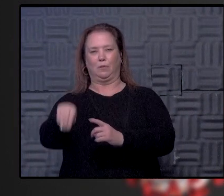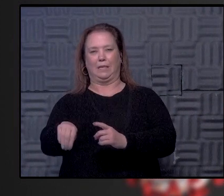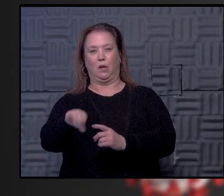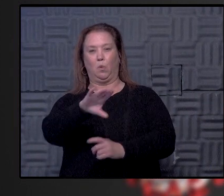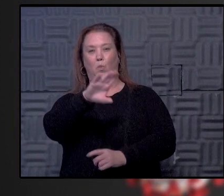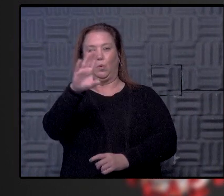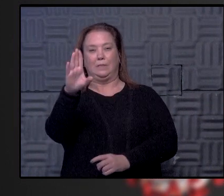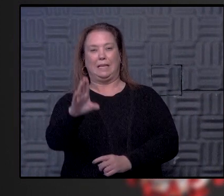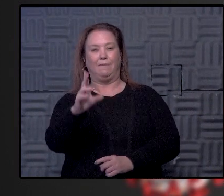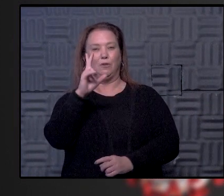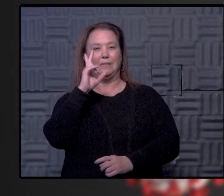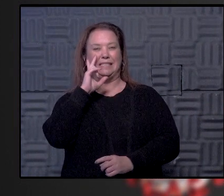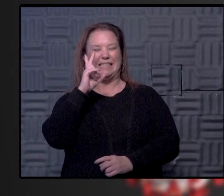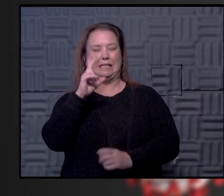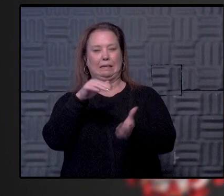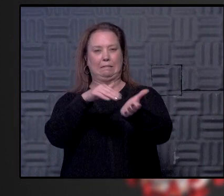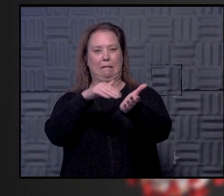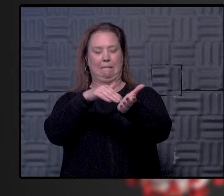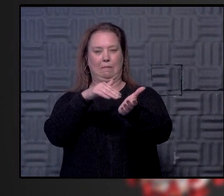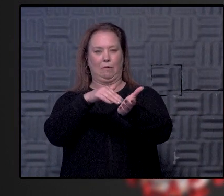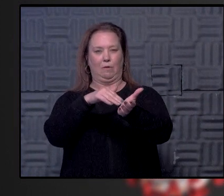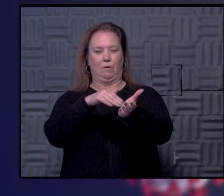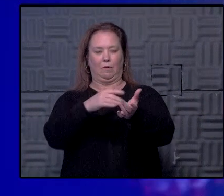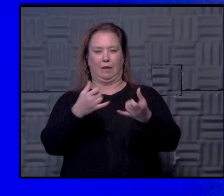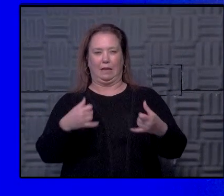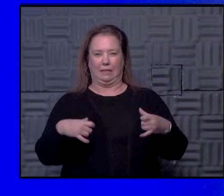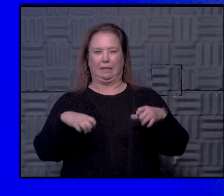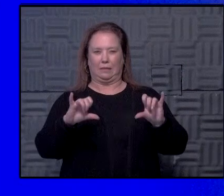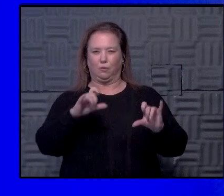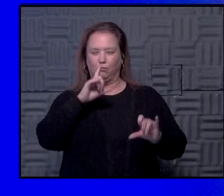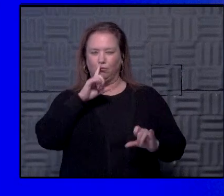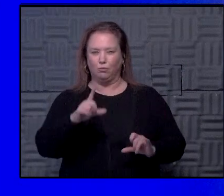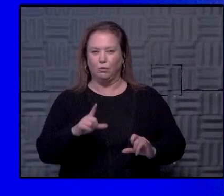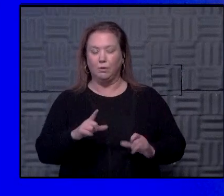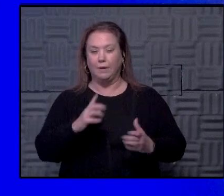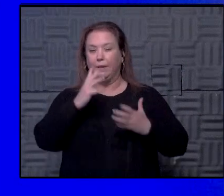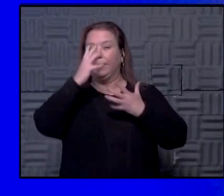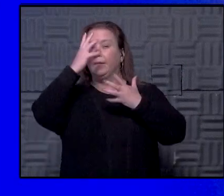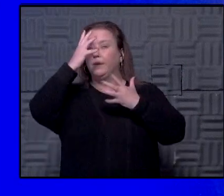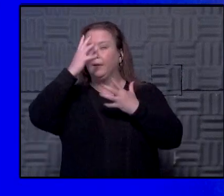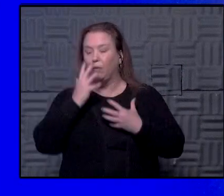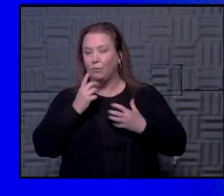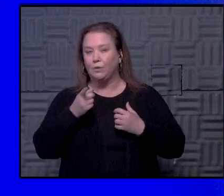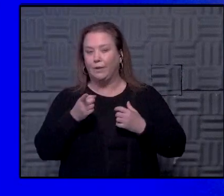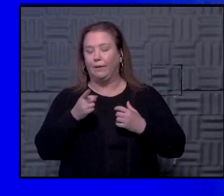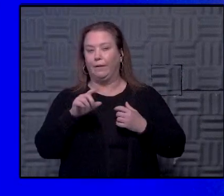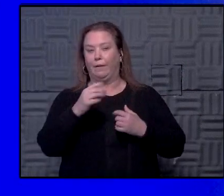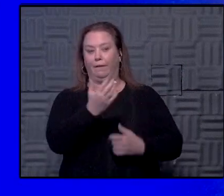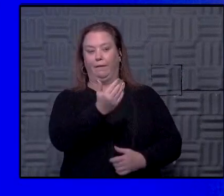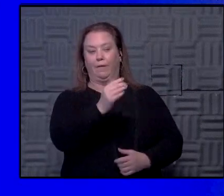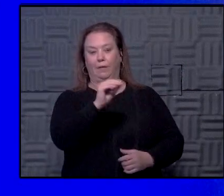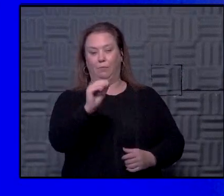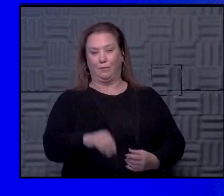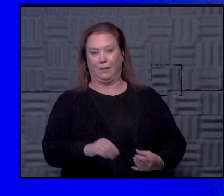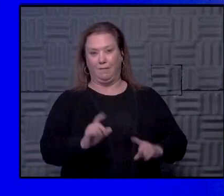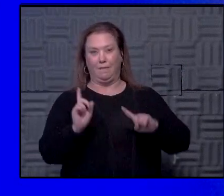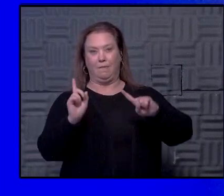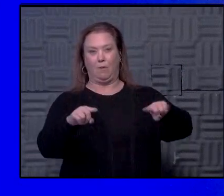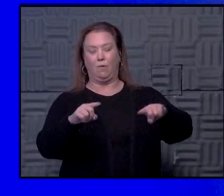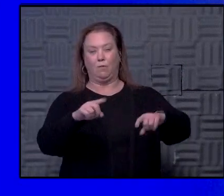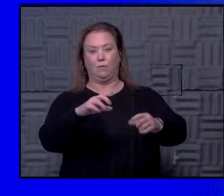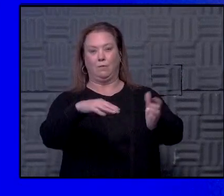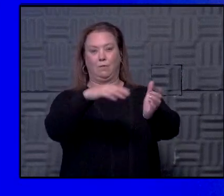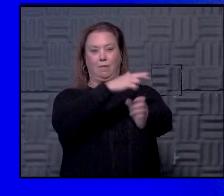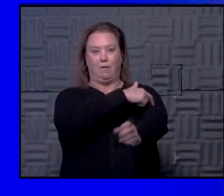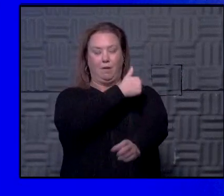never need to seek medical care. Yeah. I think that still holds very true. Unfortunately, when you have 15% who need to seek medical care,